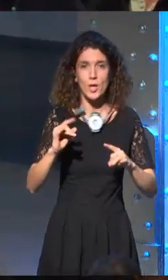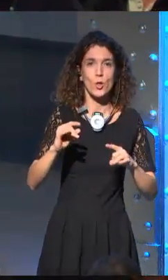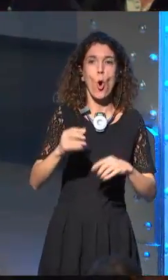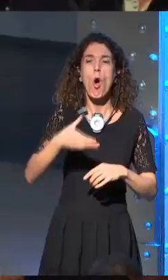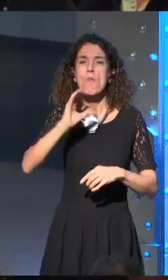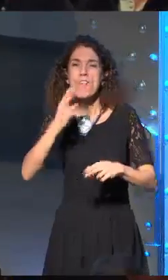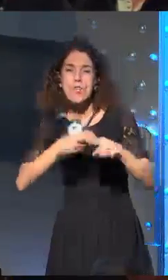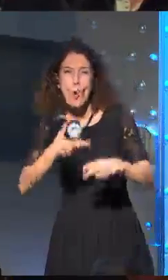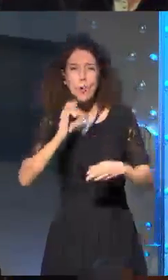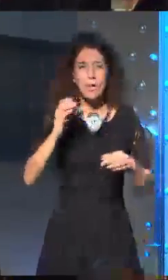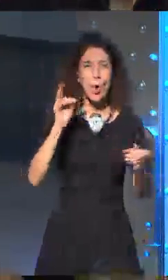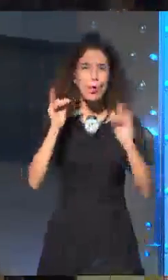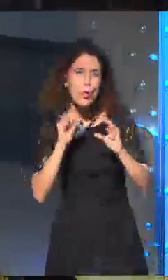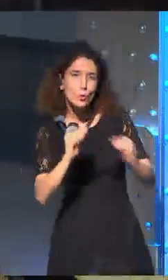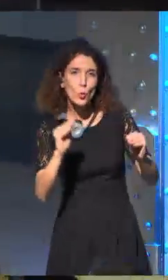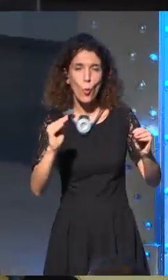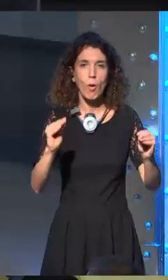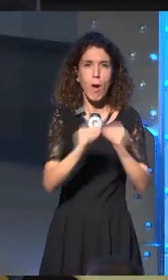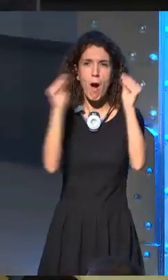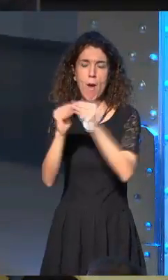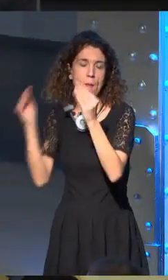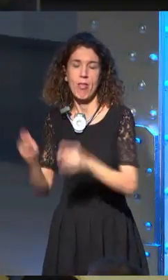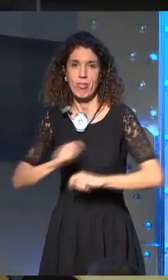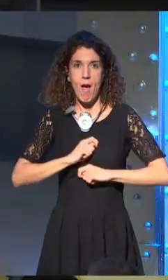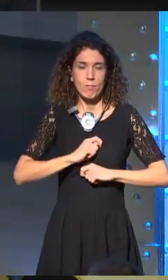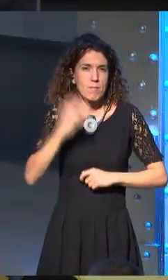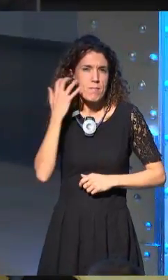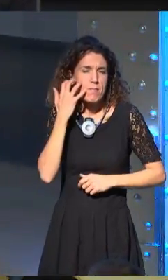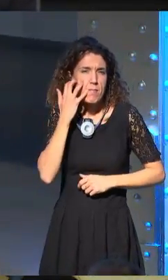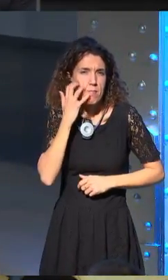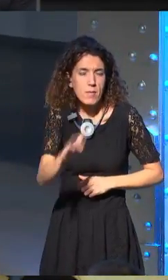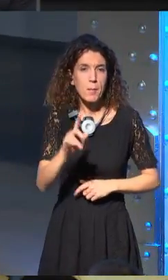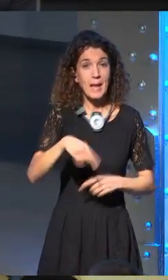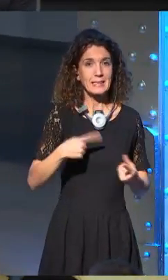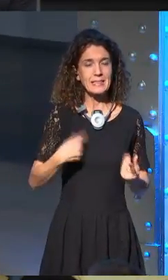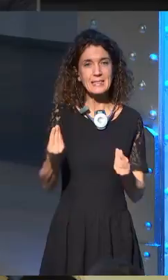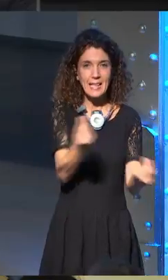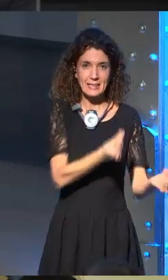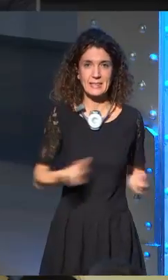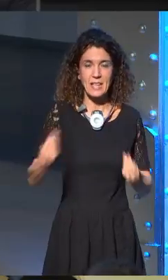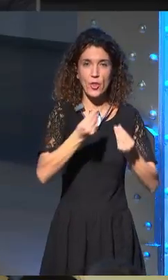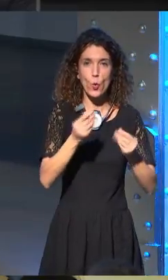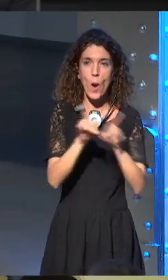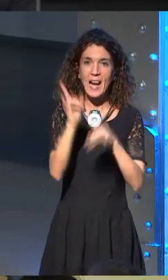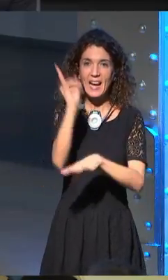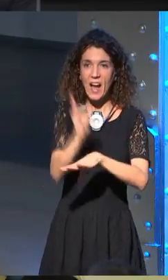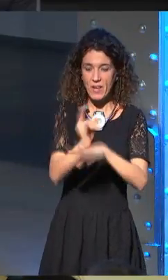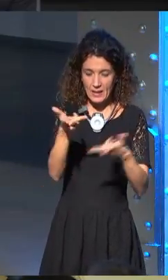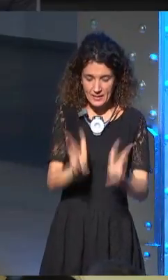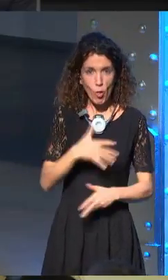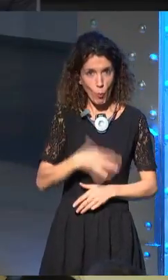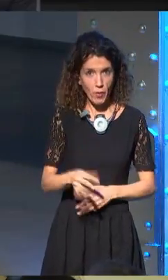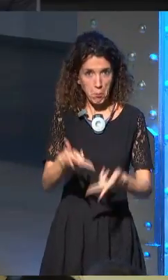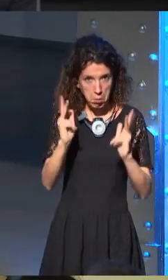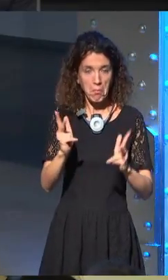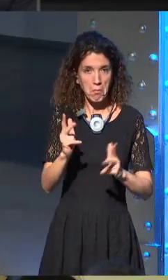glass, these are all unfamiliar. Even the sensation of gravity holding in my chair feels strange.